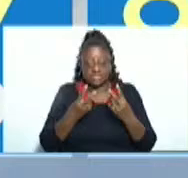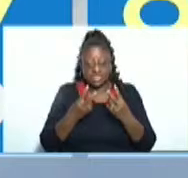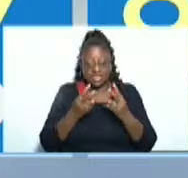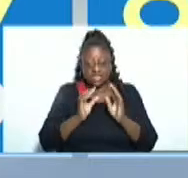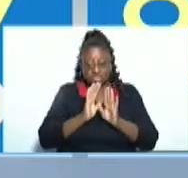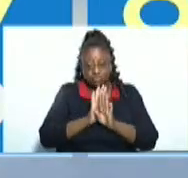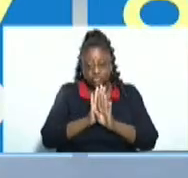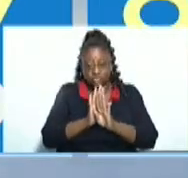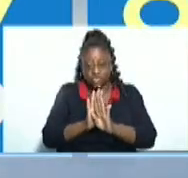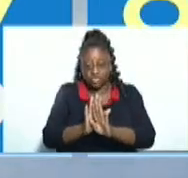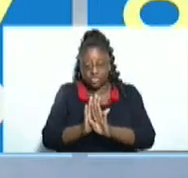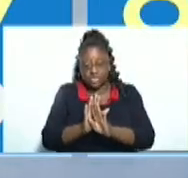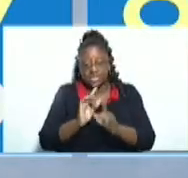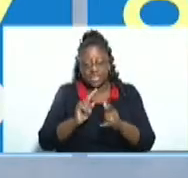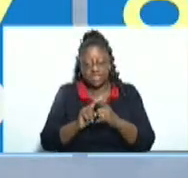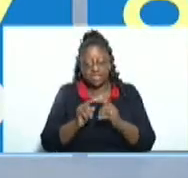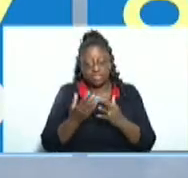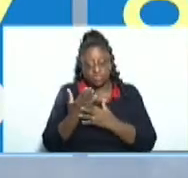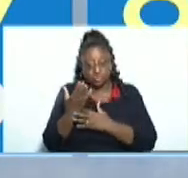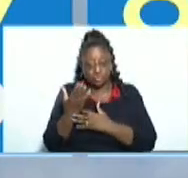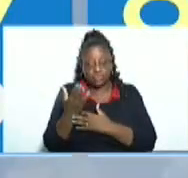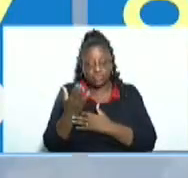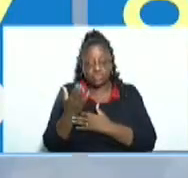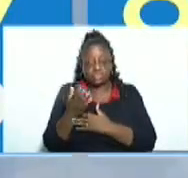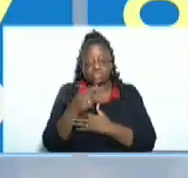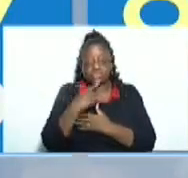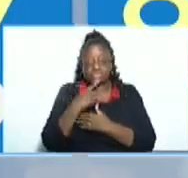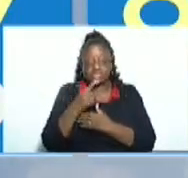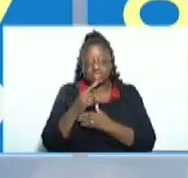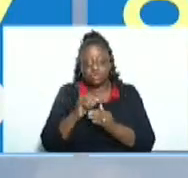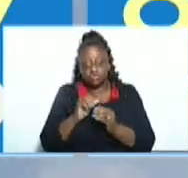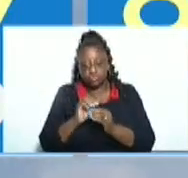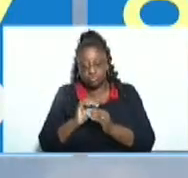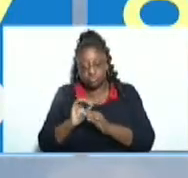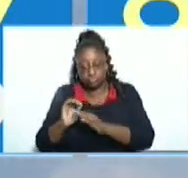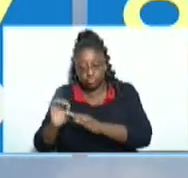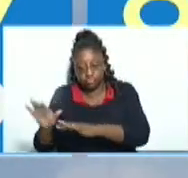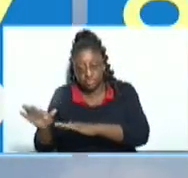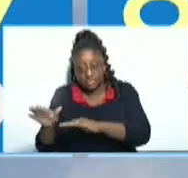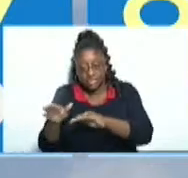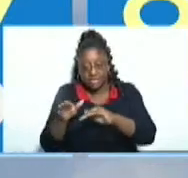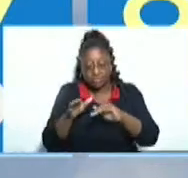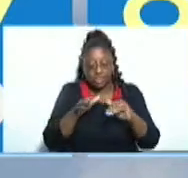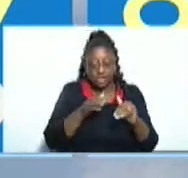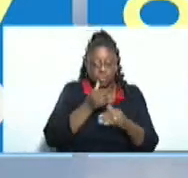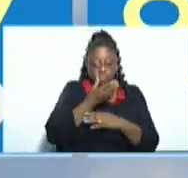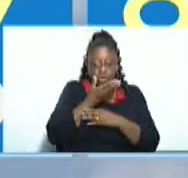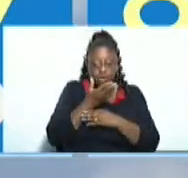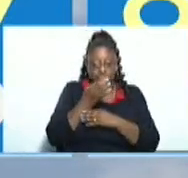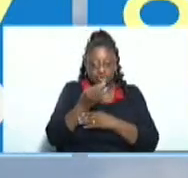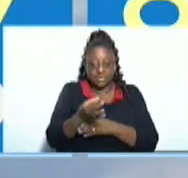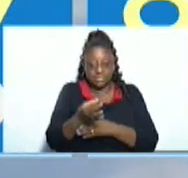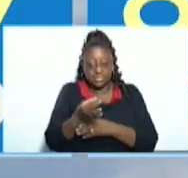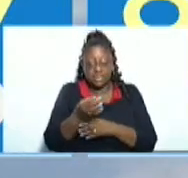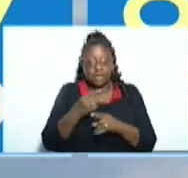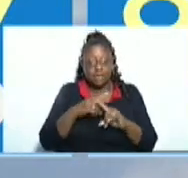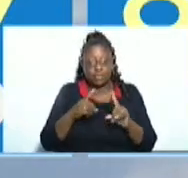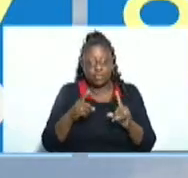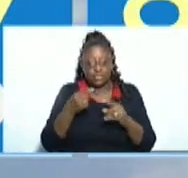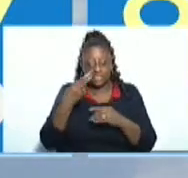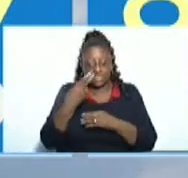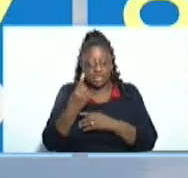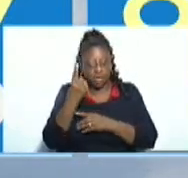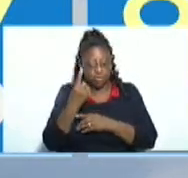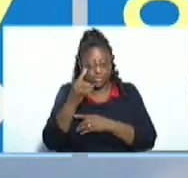boundary pushes through. And once it goes through, it's going to stall and then back up over the northwest bombers as a warm front, but we will see temperatures in the upper